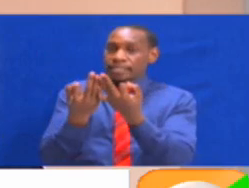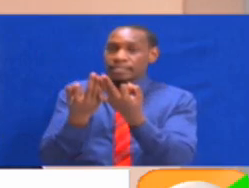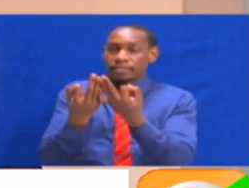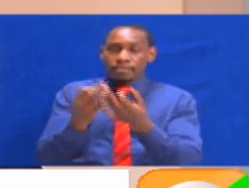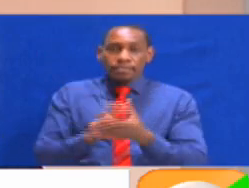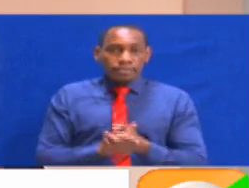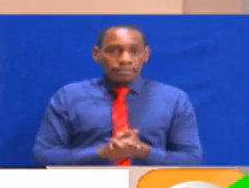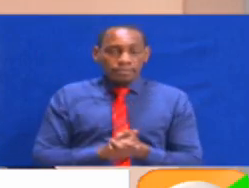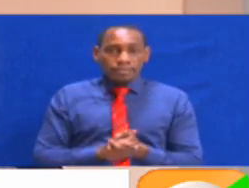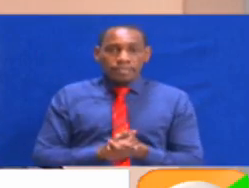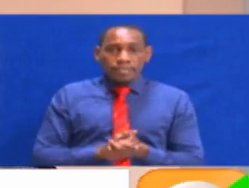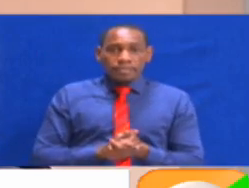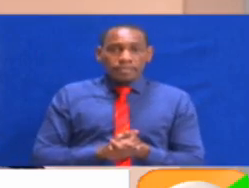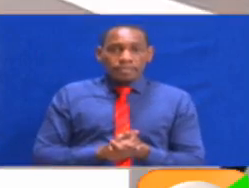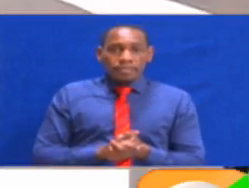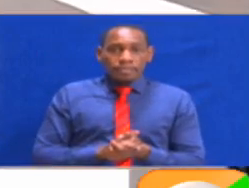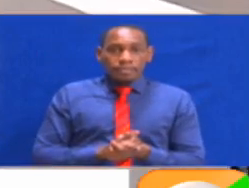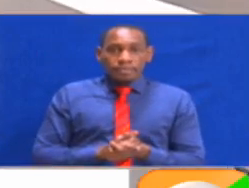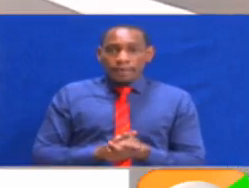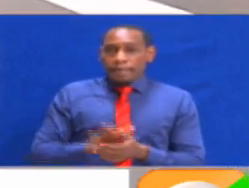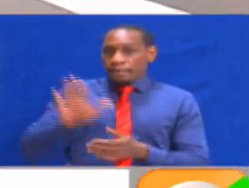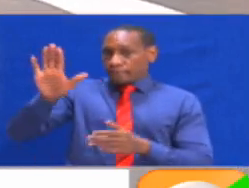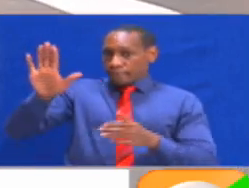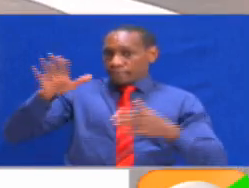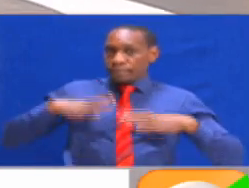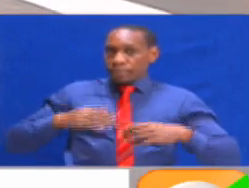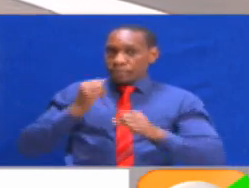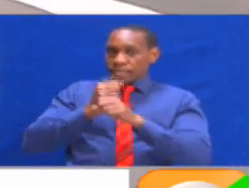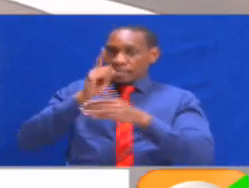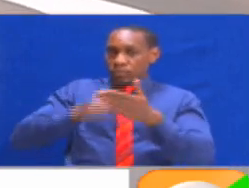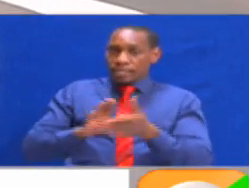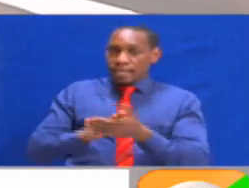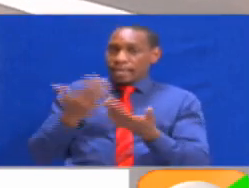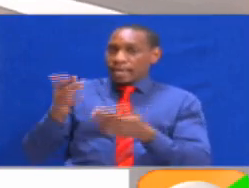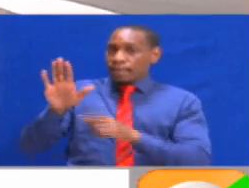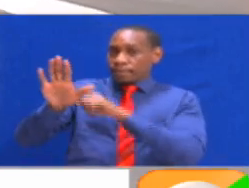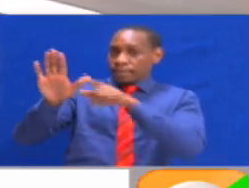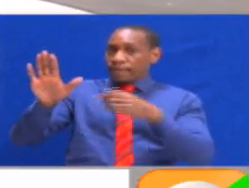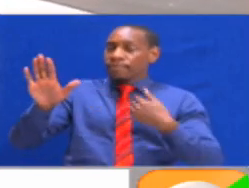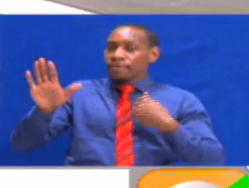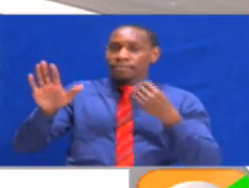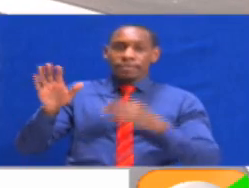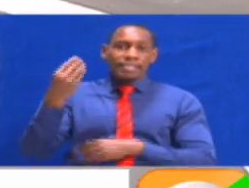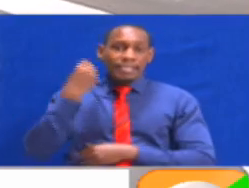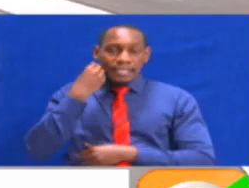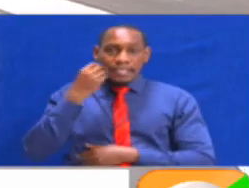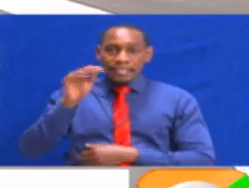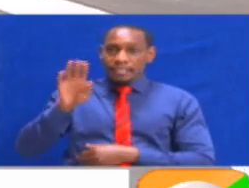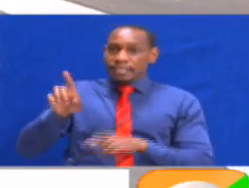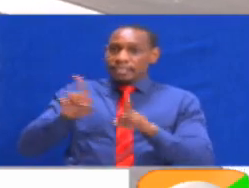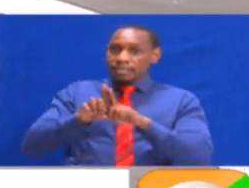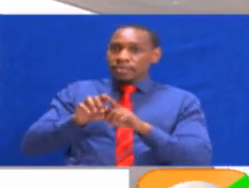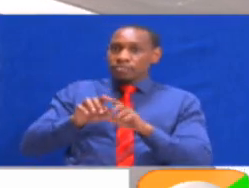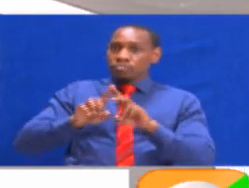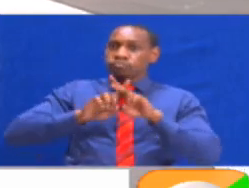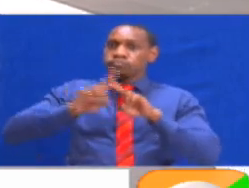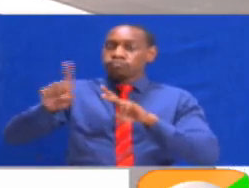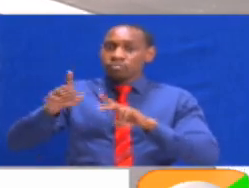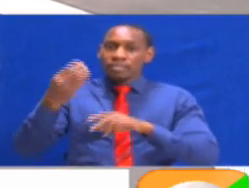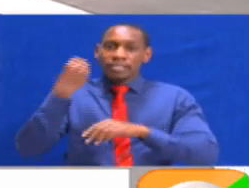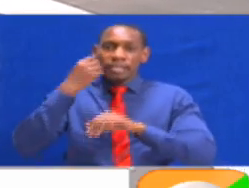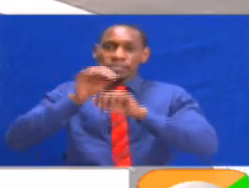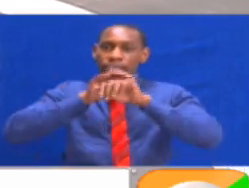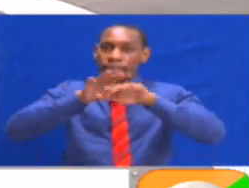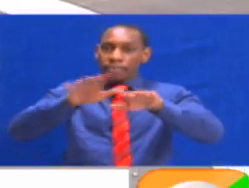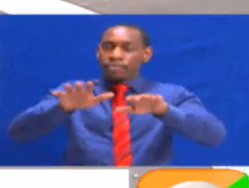with their families. Yeah. And so went basically, to other families. Basically, what those guys did, they have taken the disease to the people they have ran to.